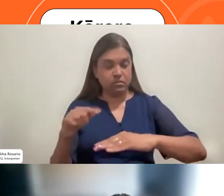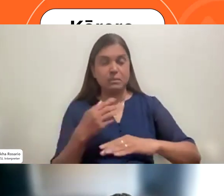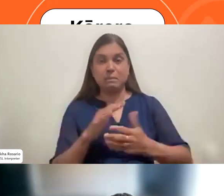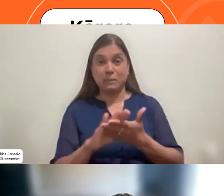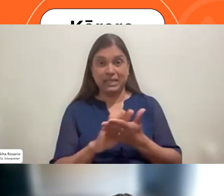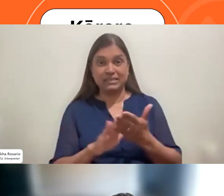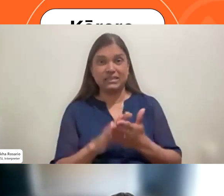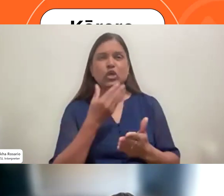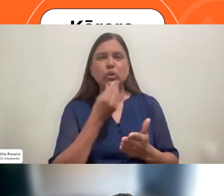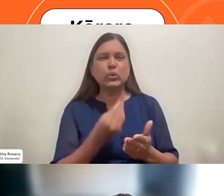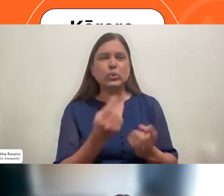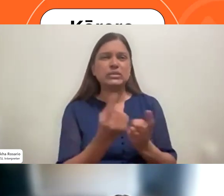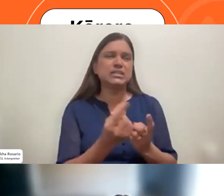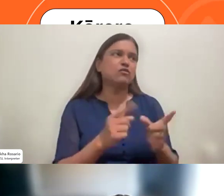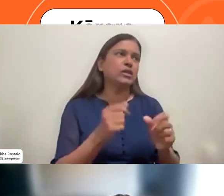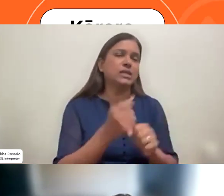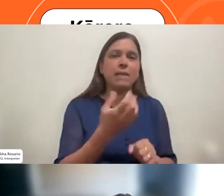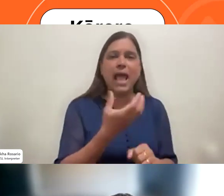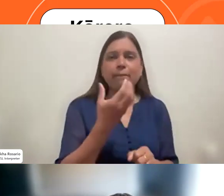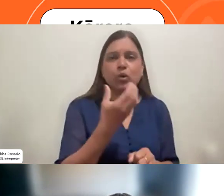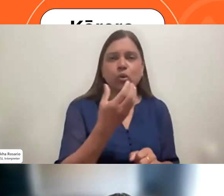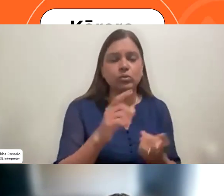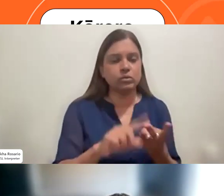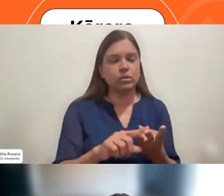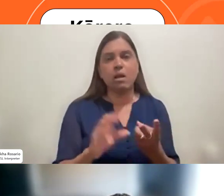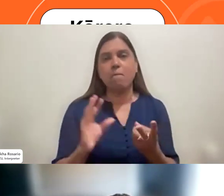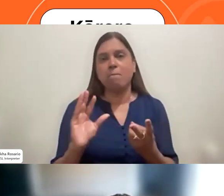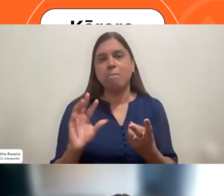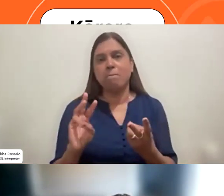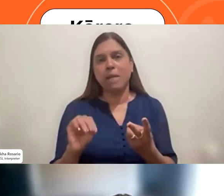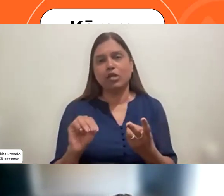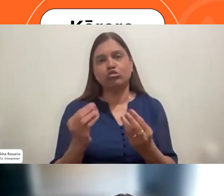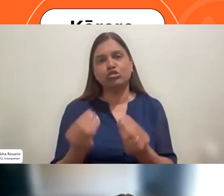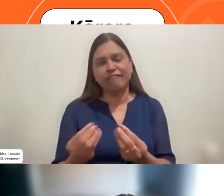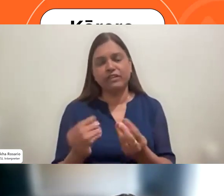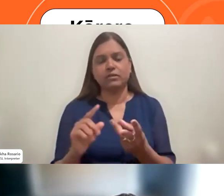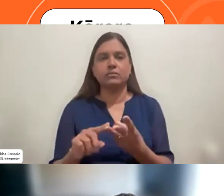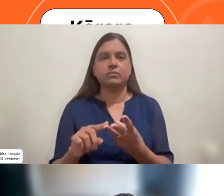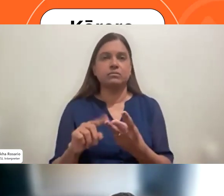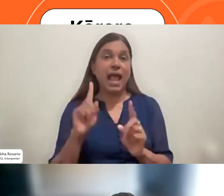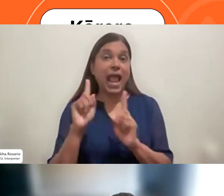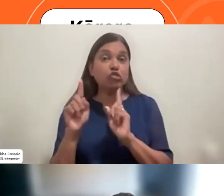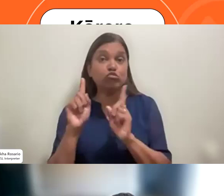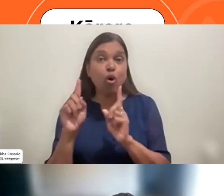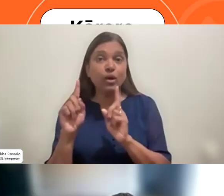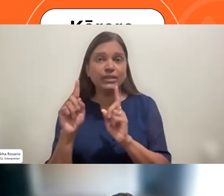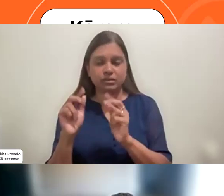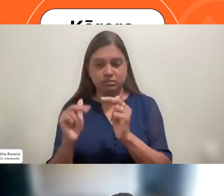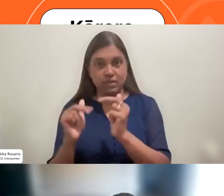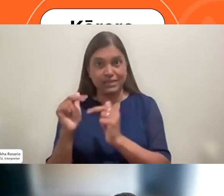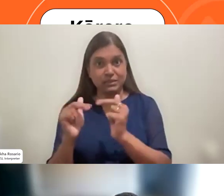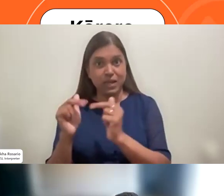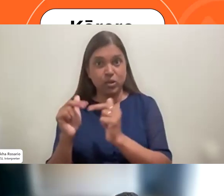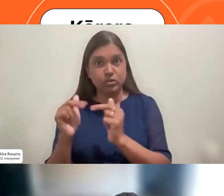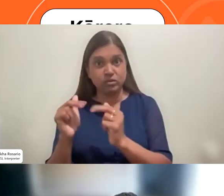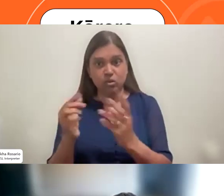companies like Apple, Microsoft, Android have built in to their